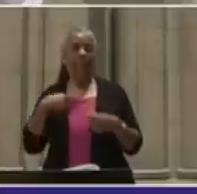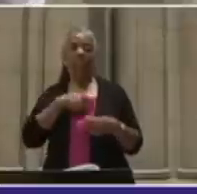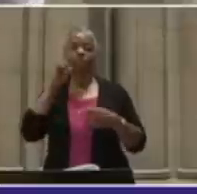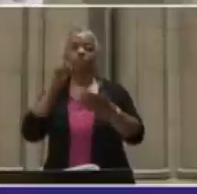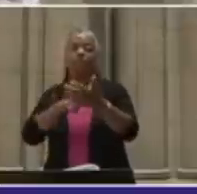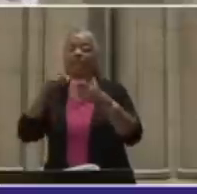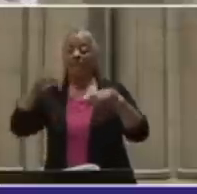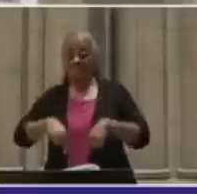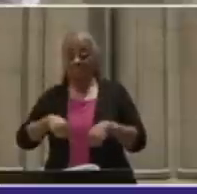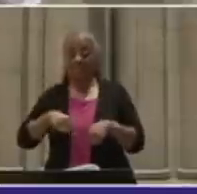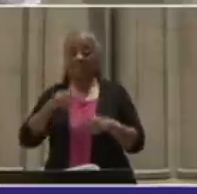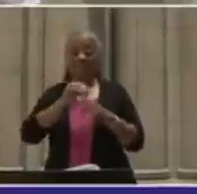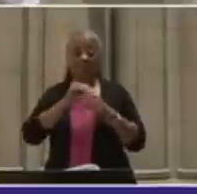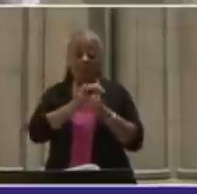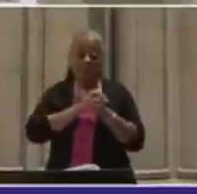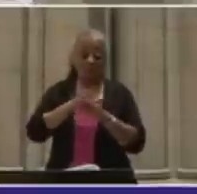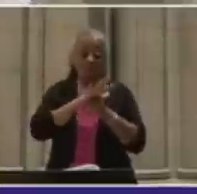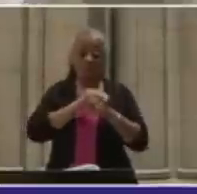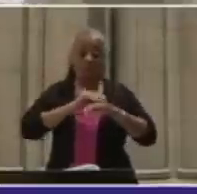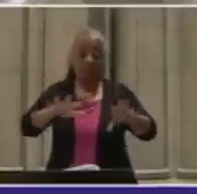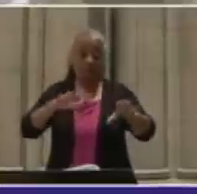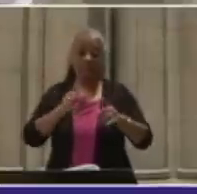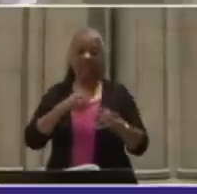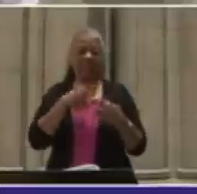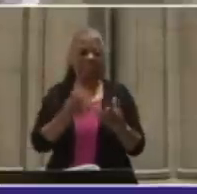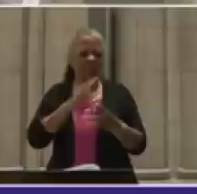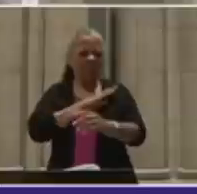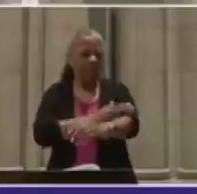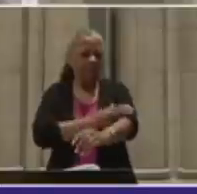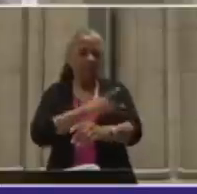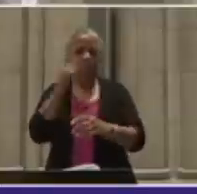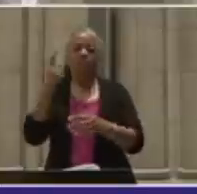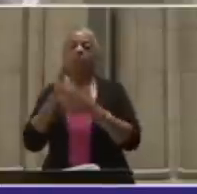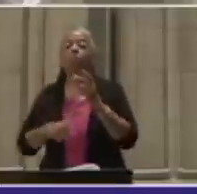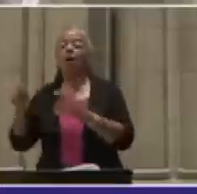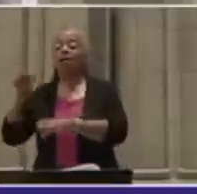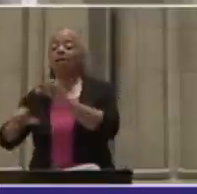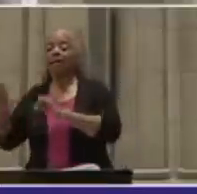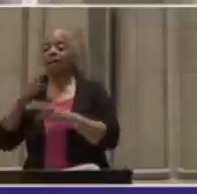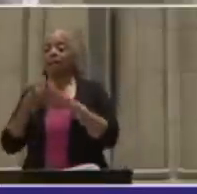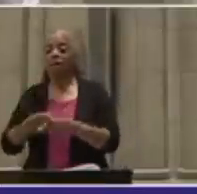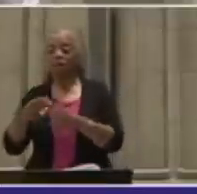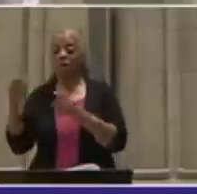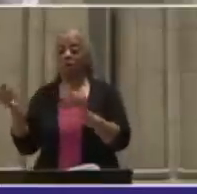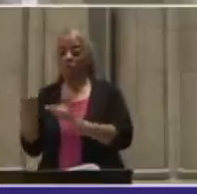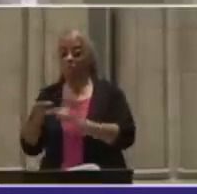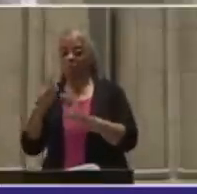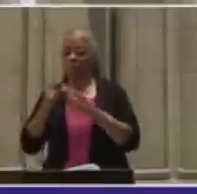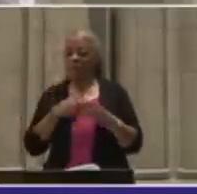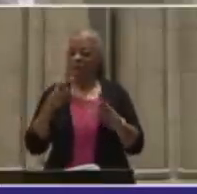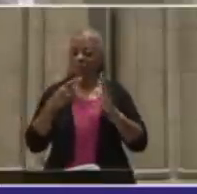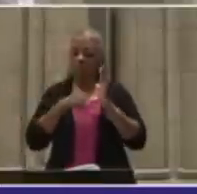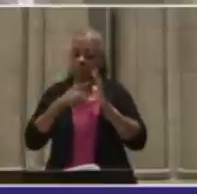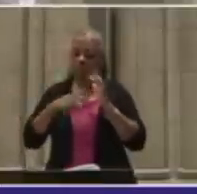that this virus, for instance, coronavirus, is giving power because what epidemiologists call the wounds and the fissures of our society